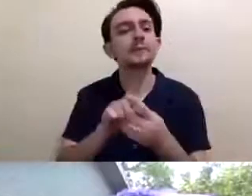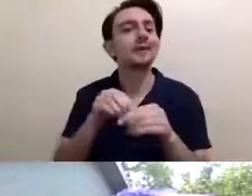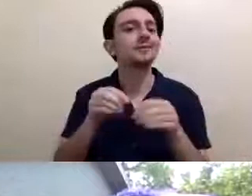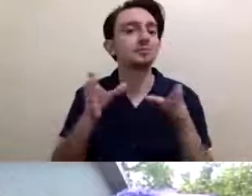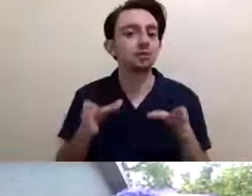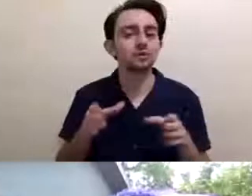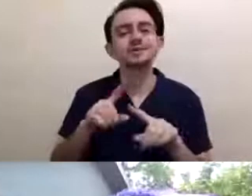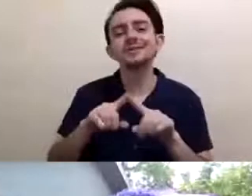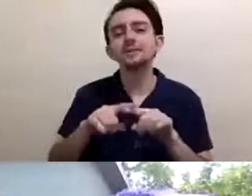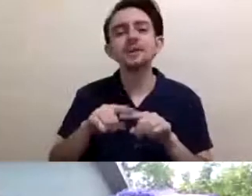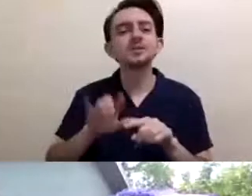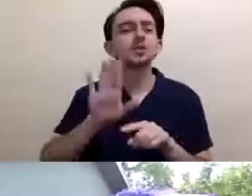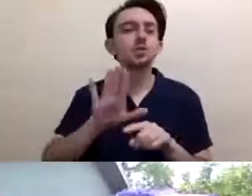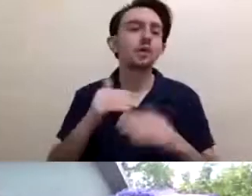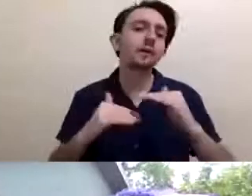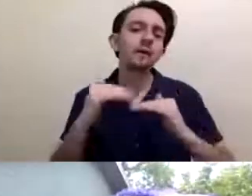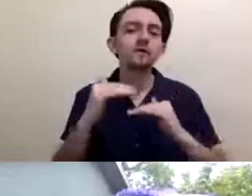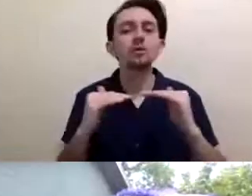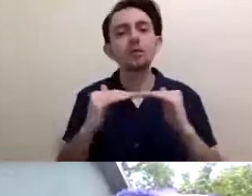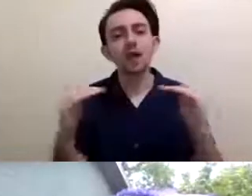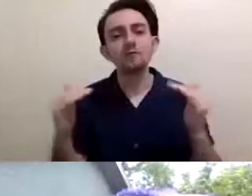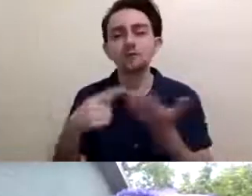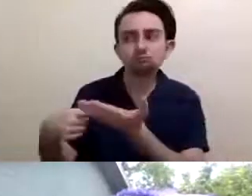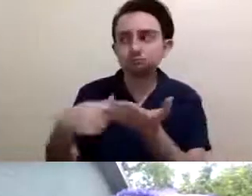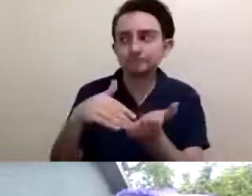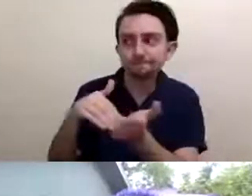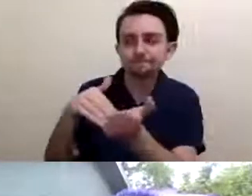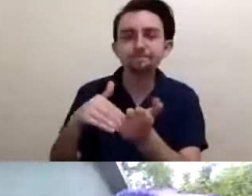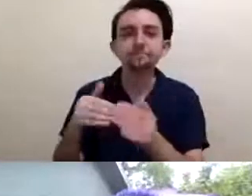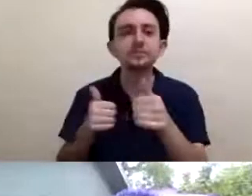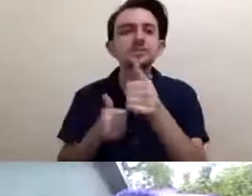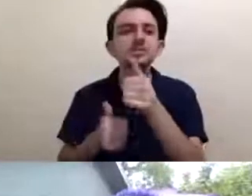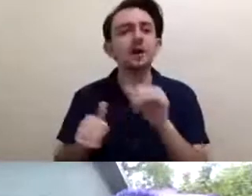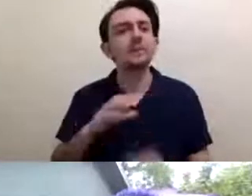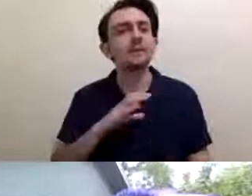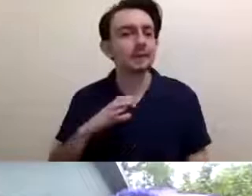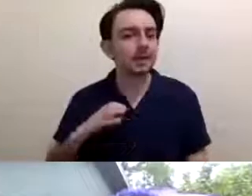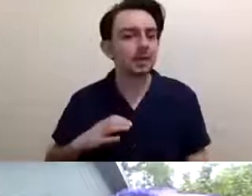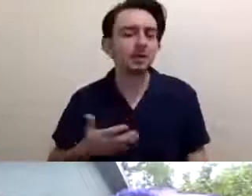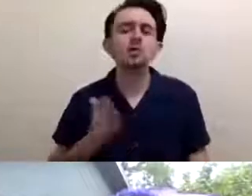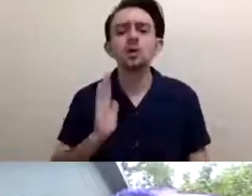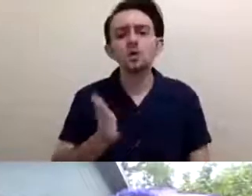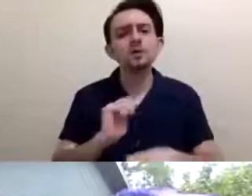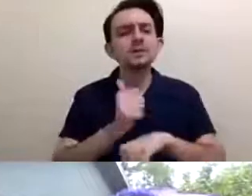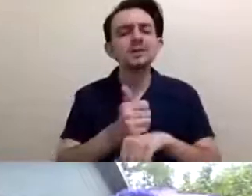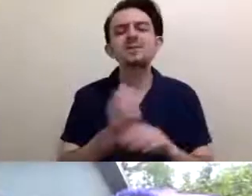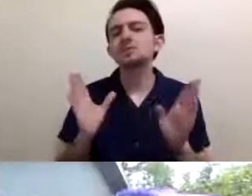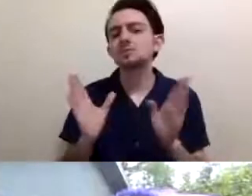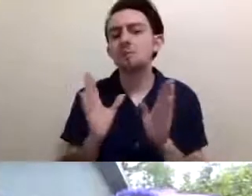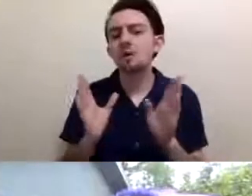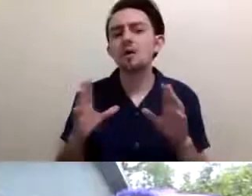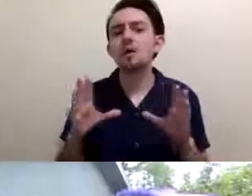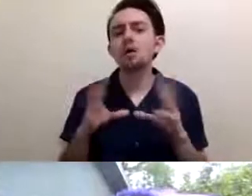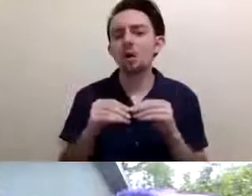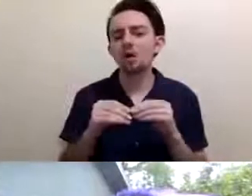your subcommittee. So we will identify a location at City Hall. There's a small conference room. We're hoping